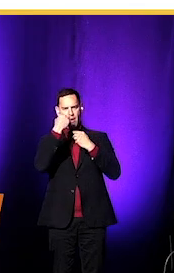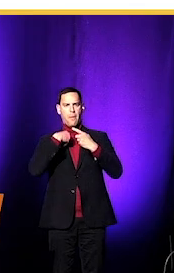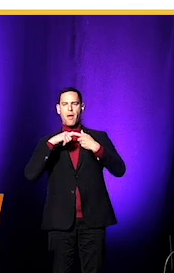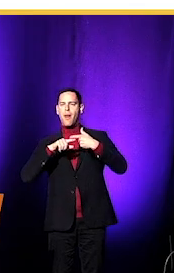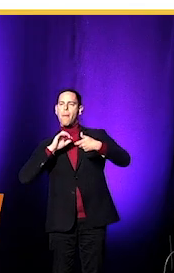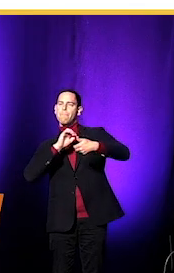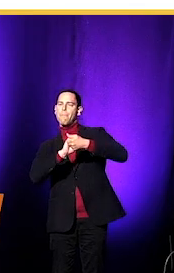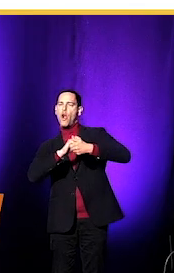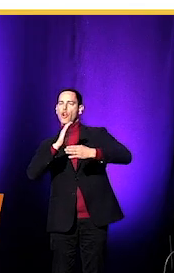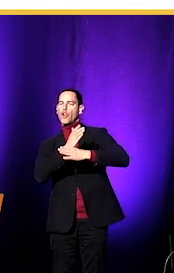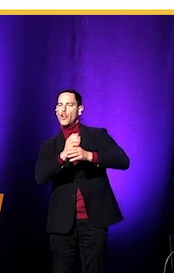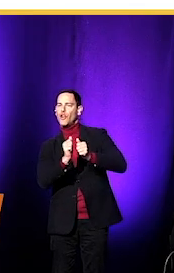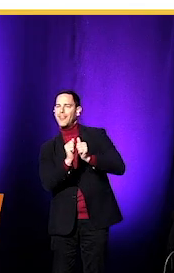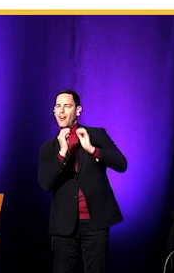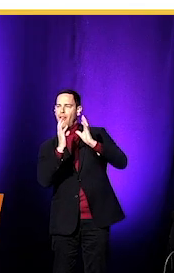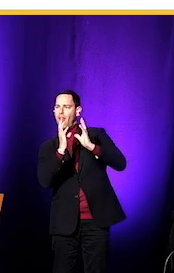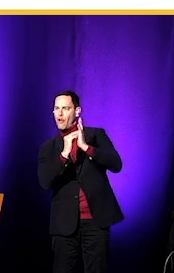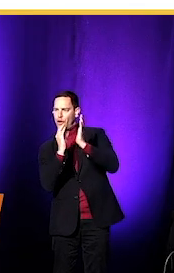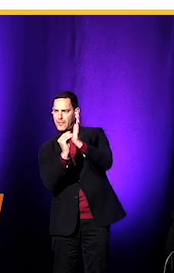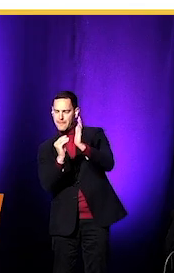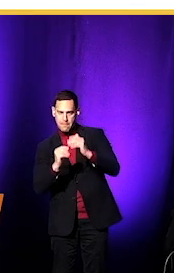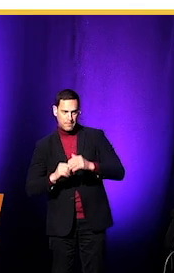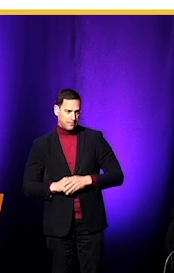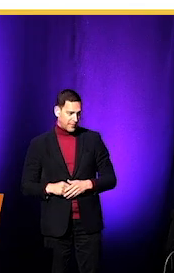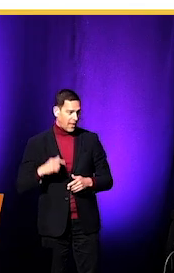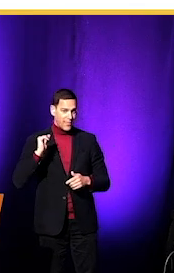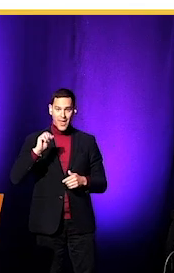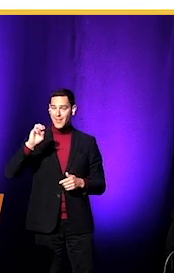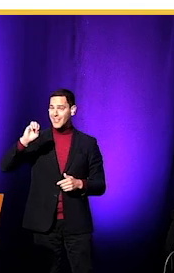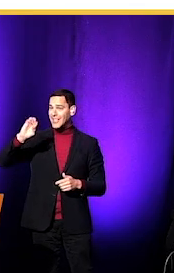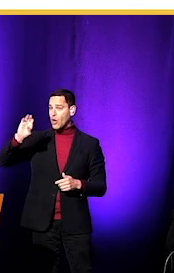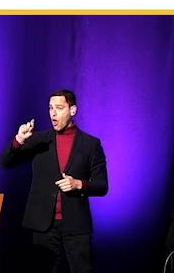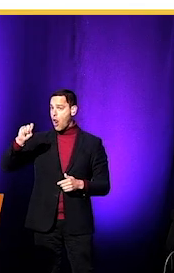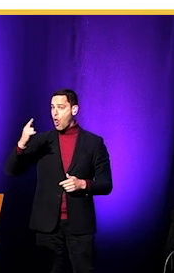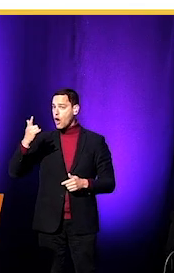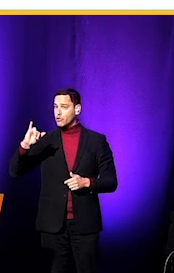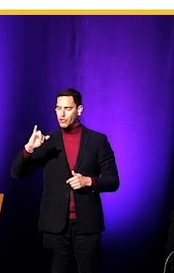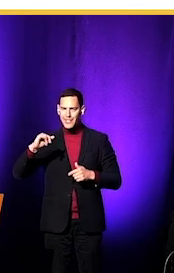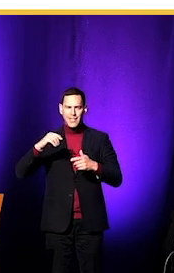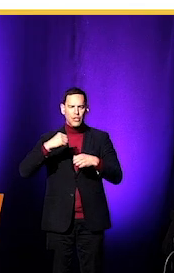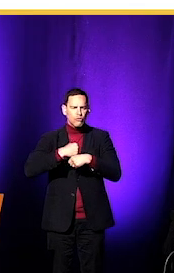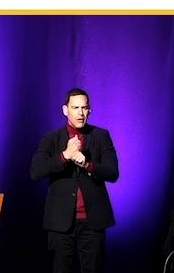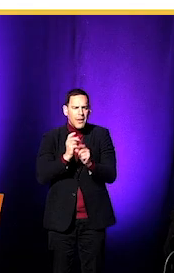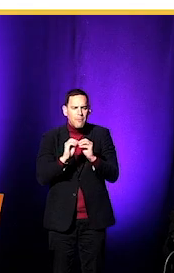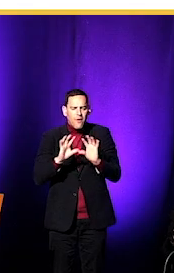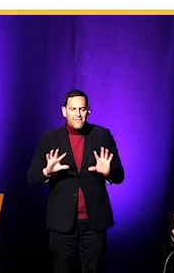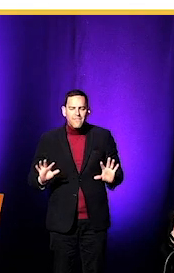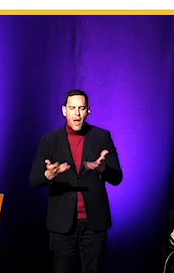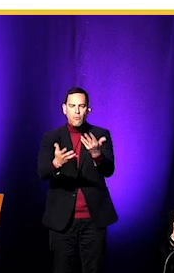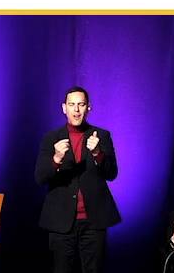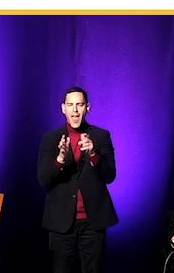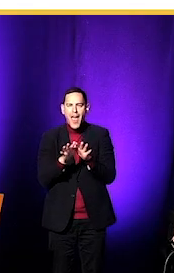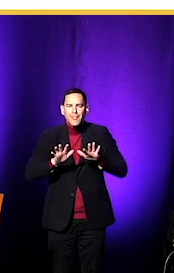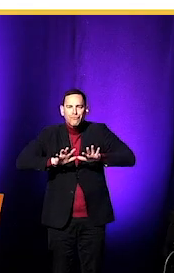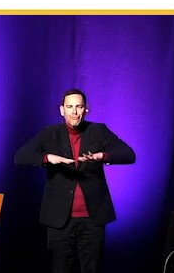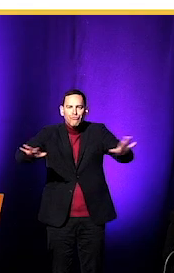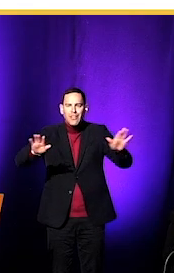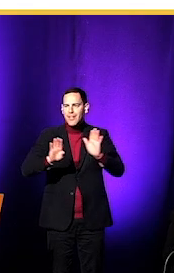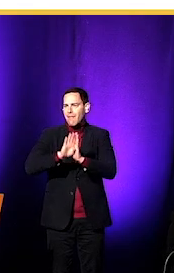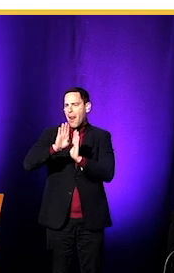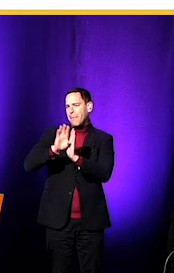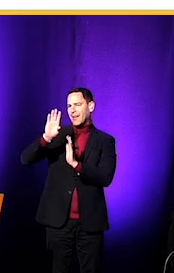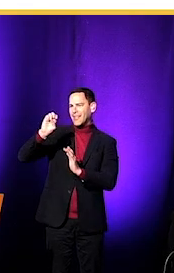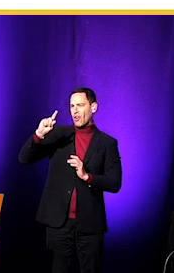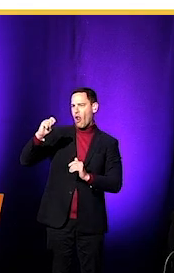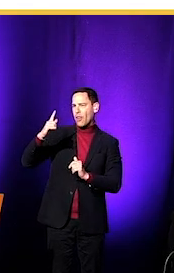Individually, these were expansive ecologies, but collectively, they created the most vibrant and far-reaching developmental ecology, as